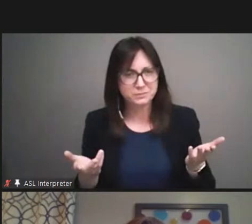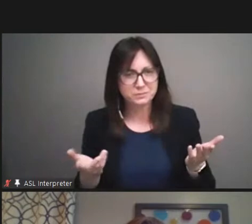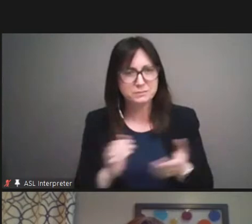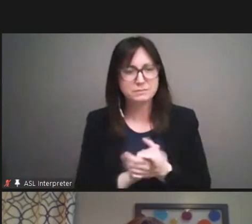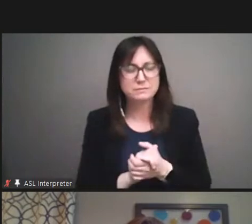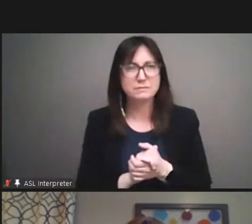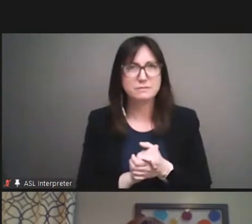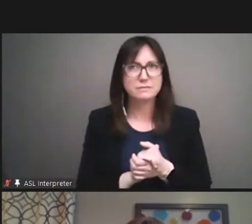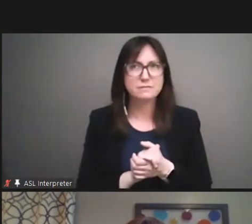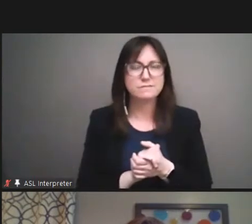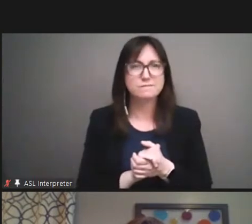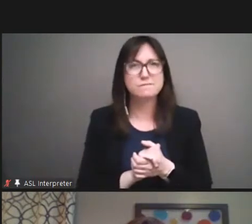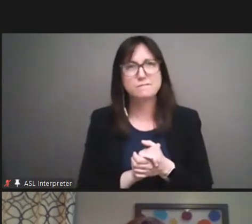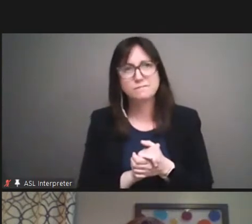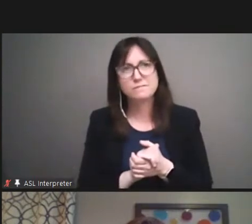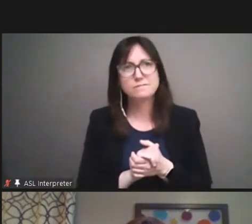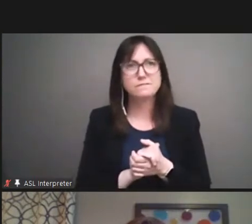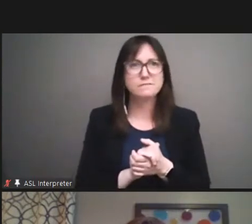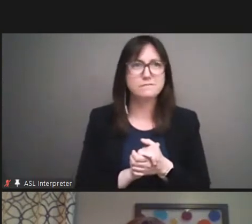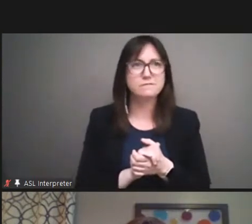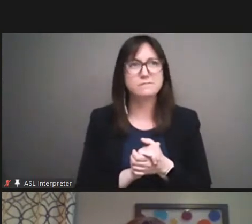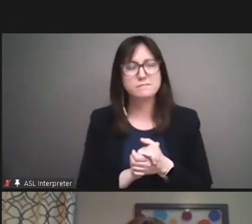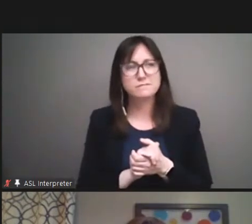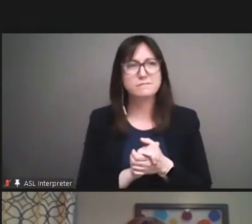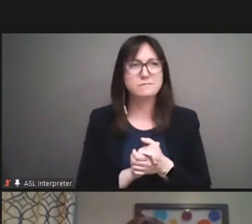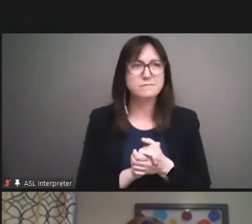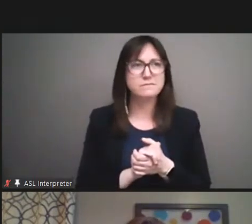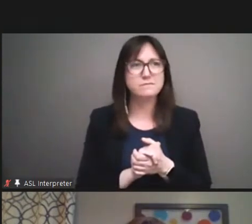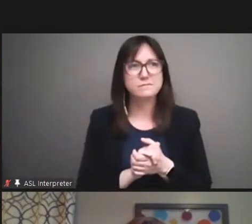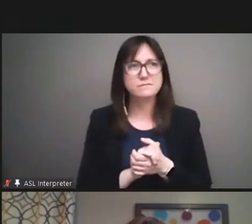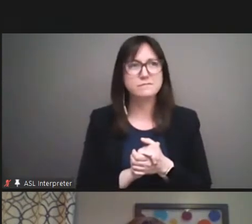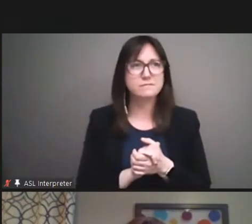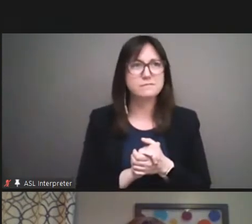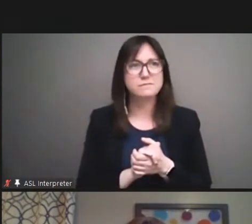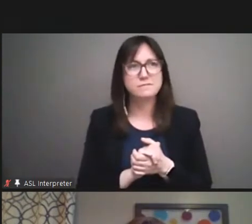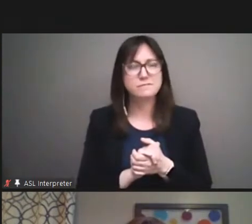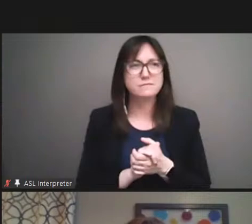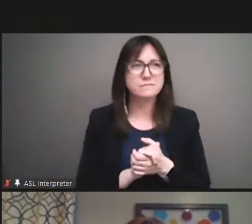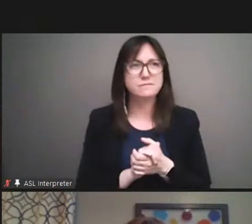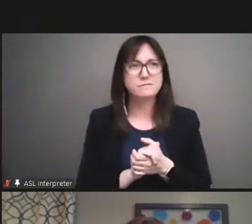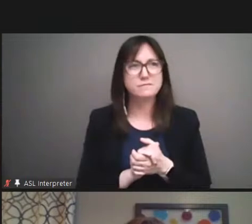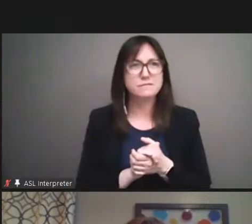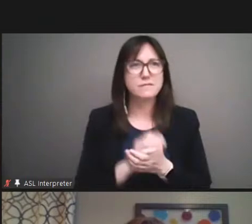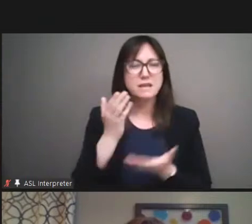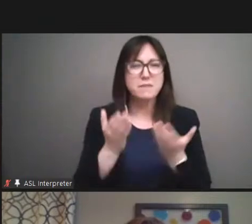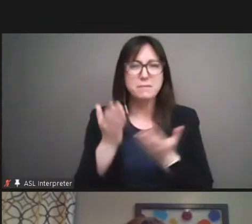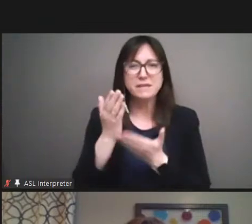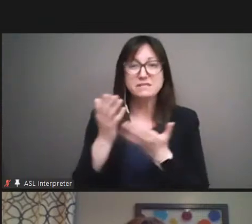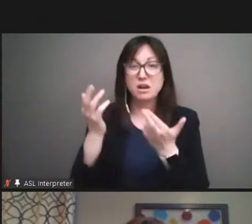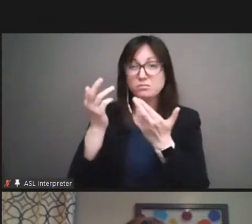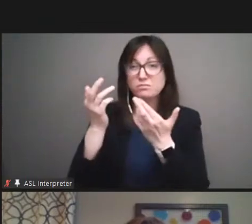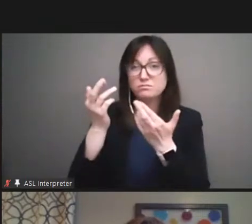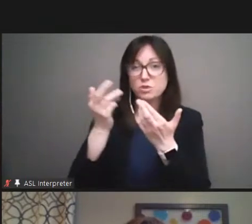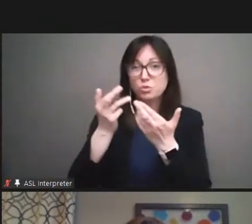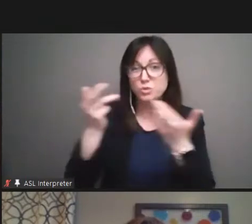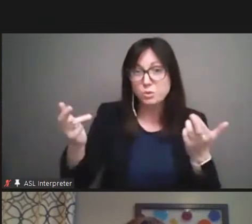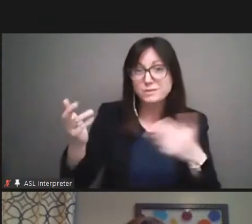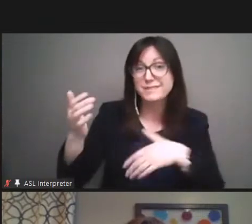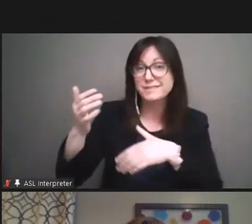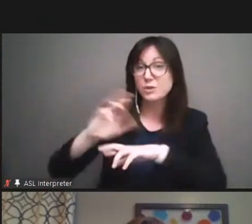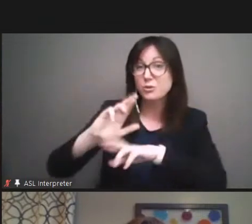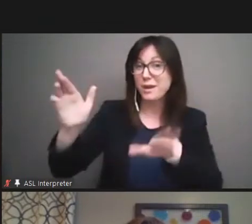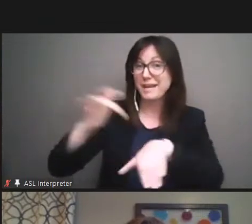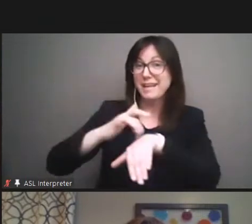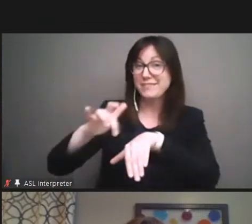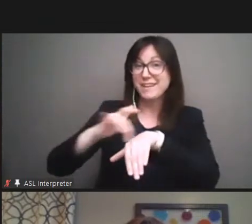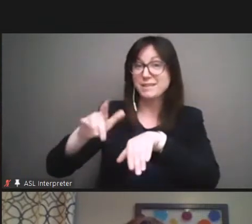available and resources that are available which are perhaps not the most pressing to address the needs of those